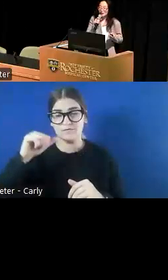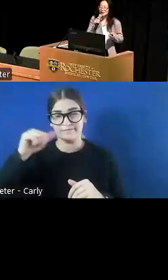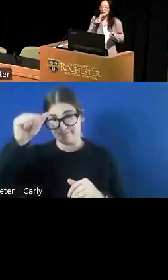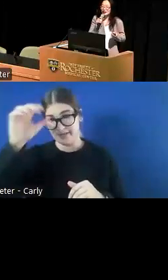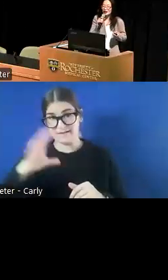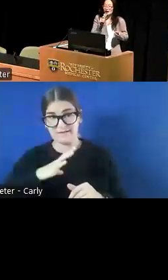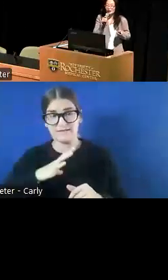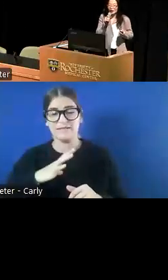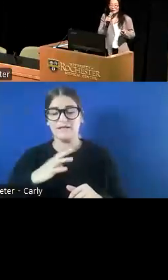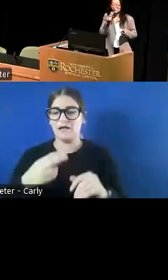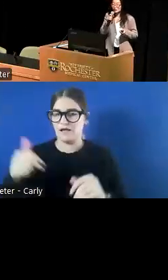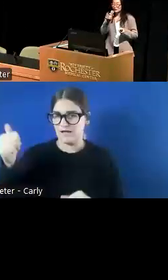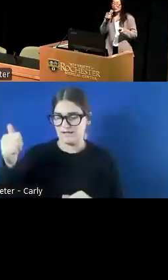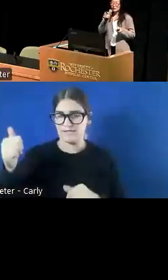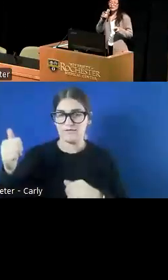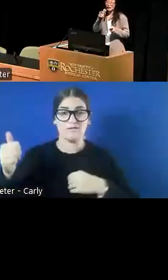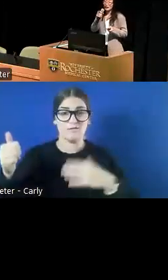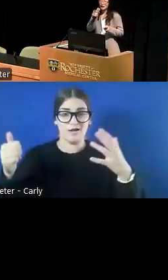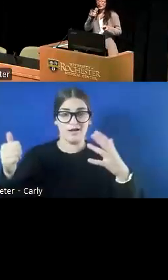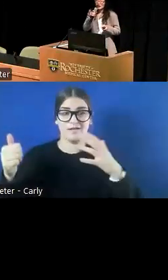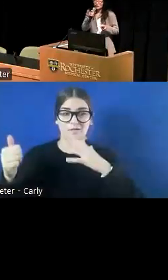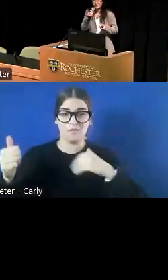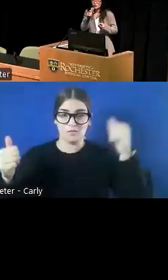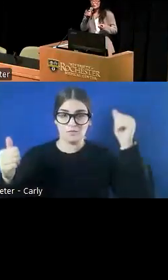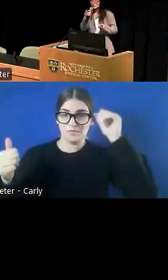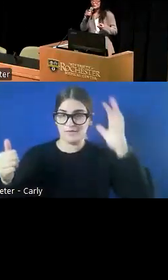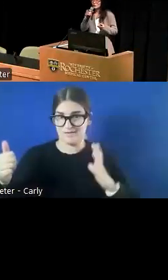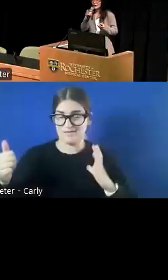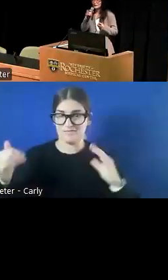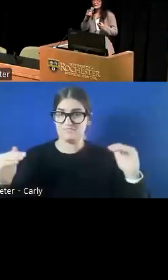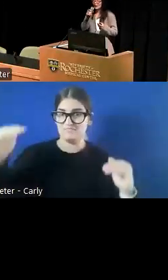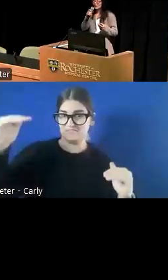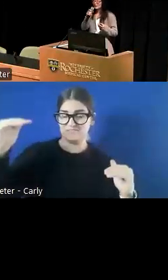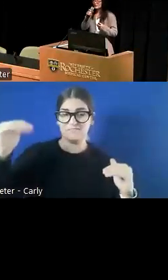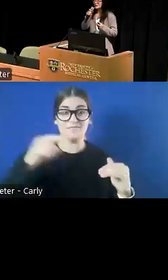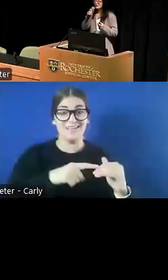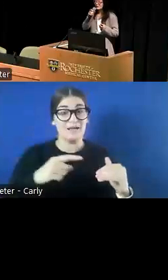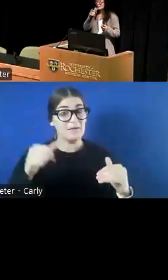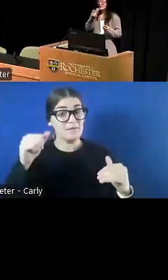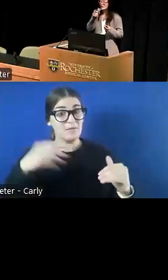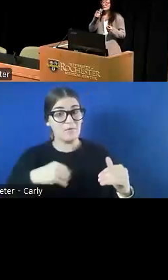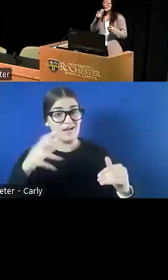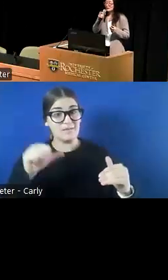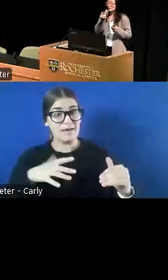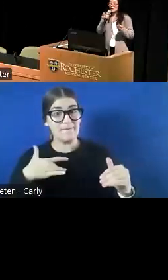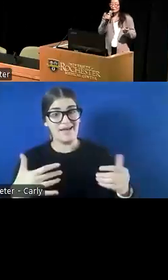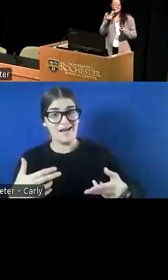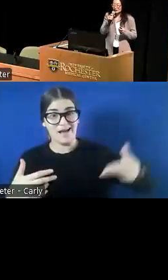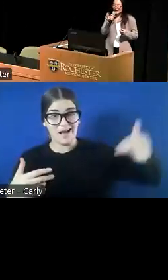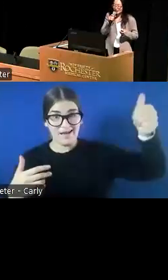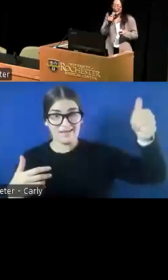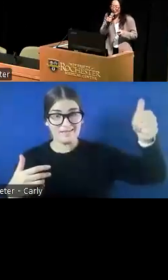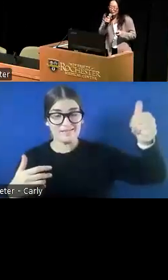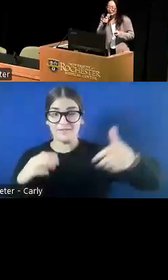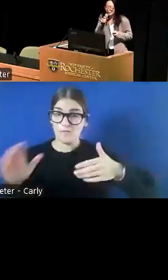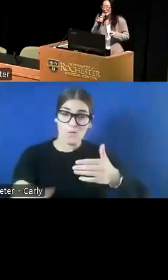suicide rate than white older adult men who are known to have the highest suicide rate among all racial